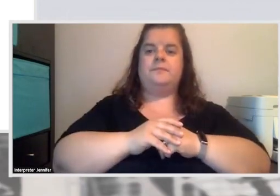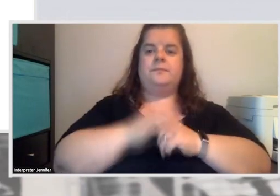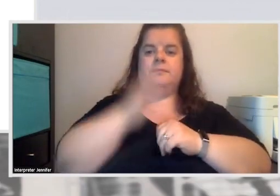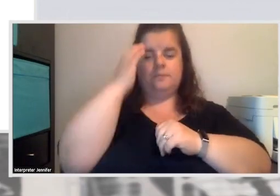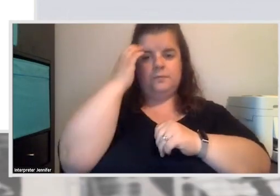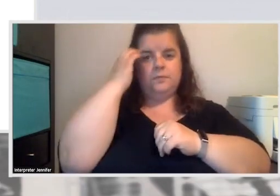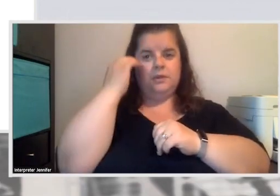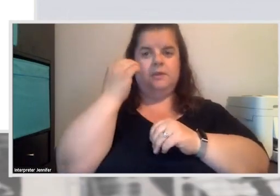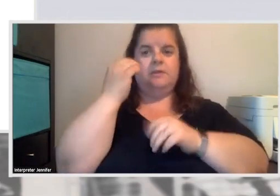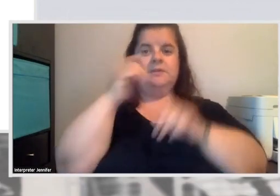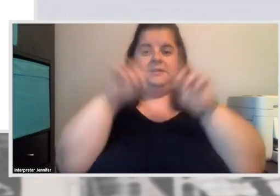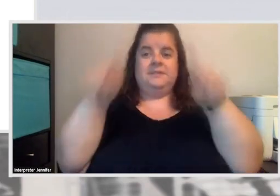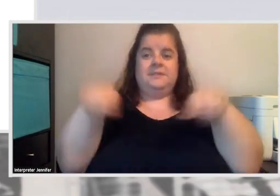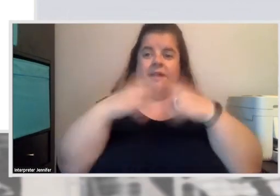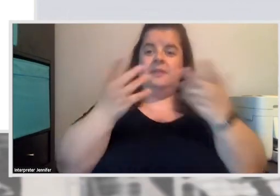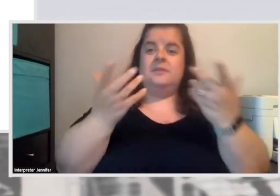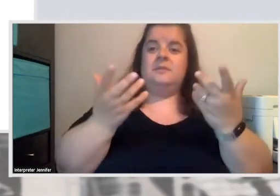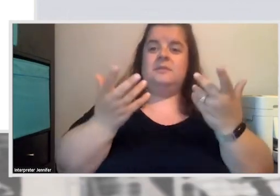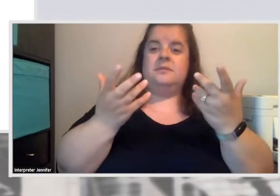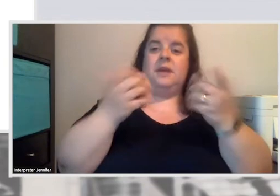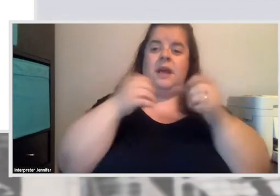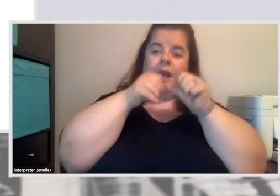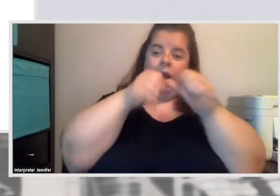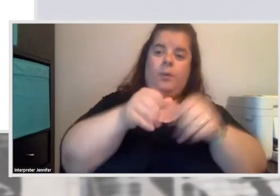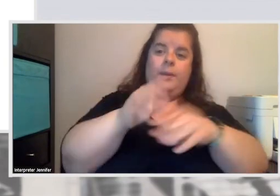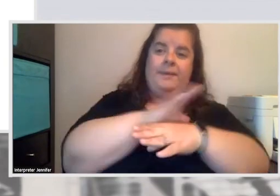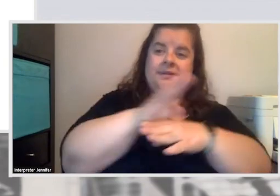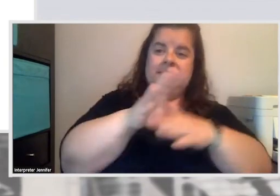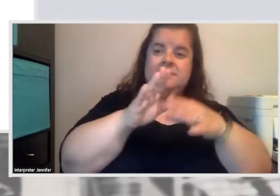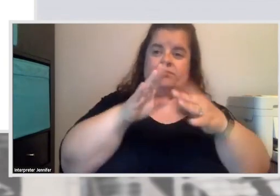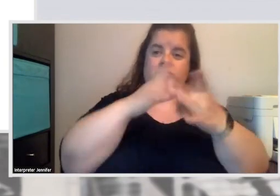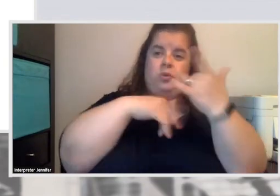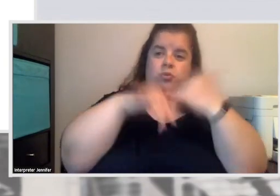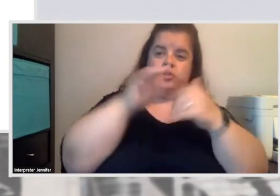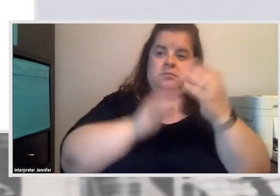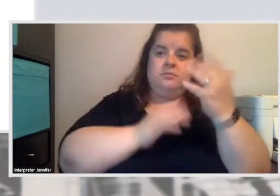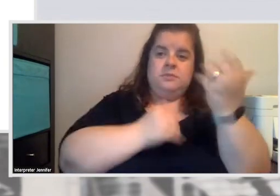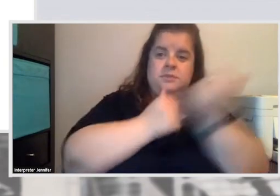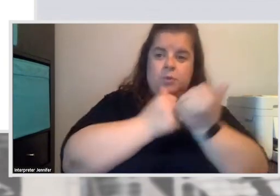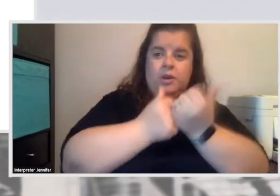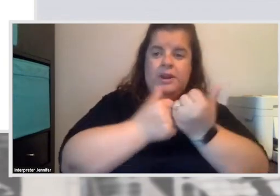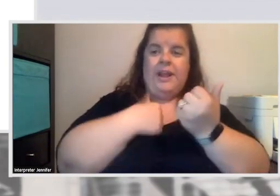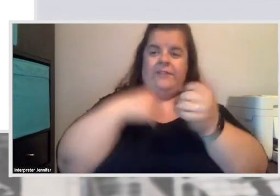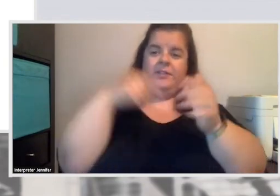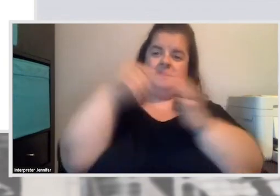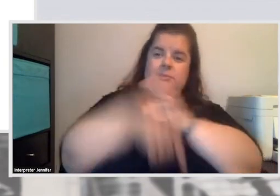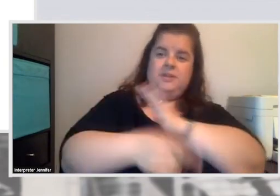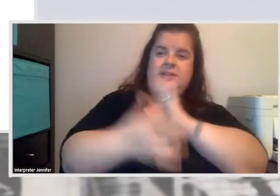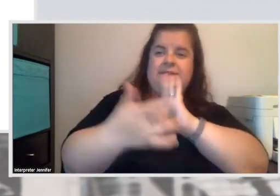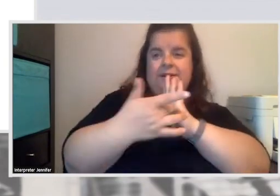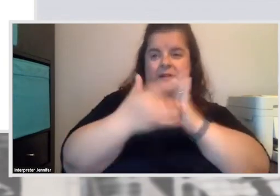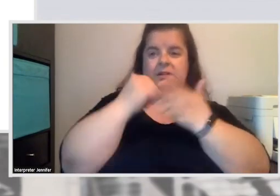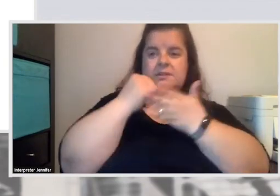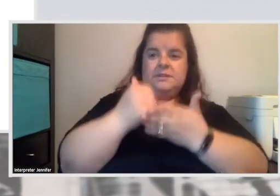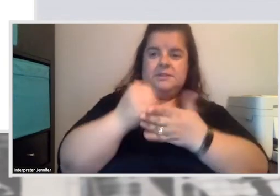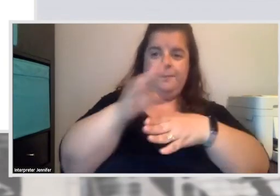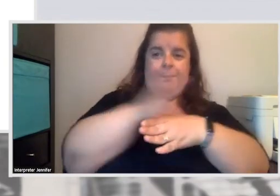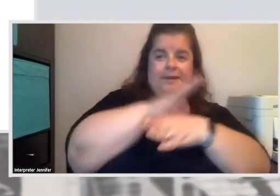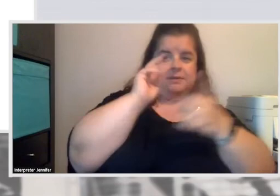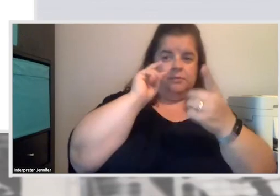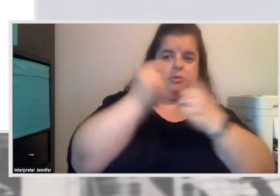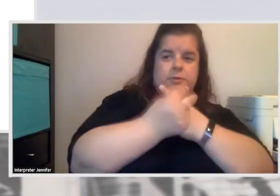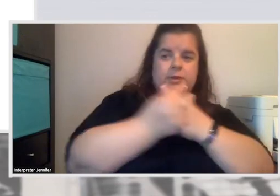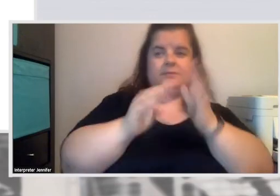assemblage, ongoing business and social support services. So we have comprehensive technical assistance, both from a business standpoint and from a